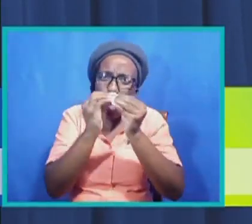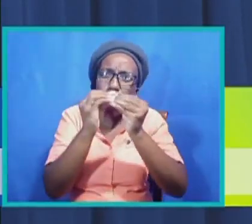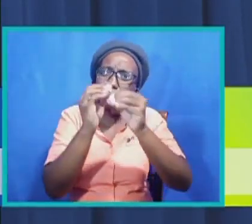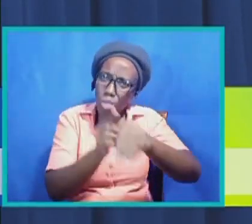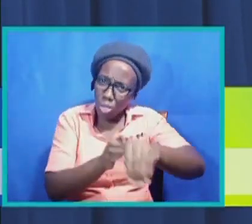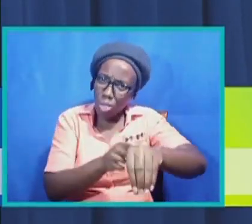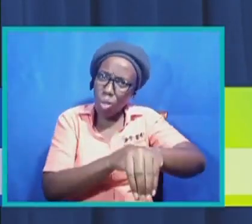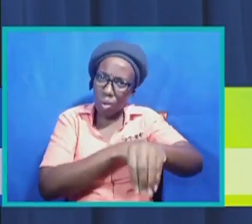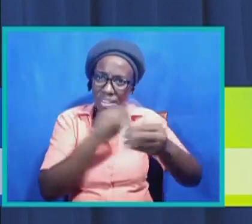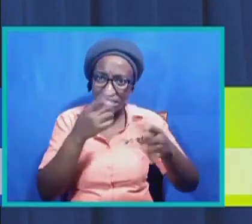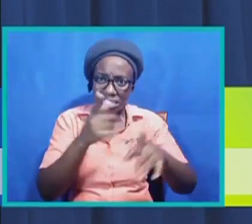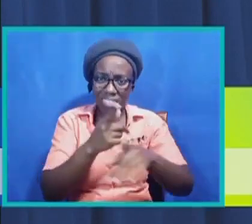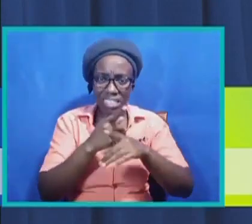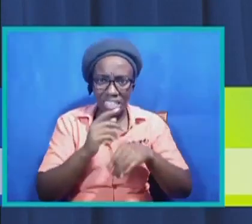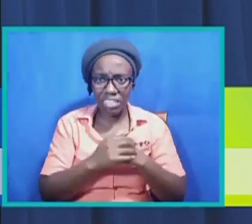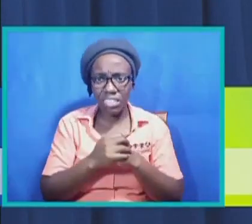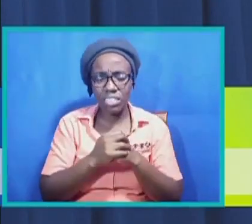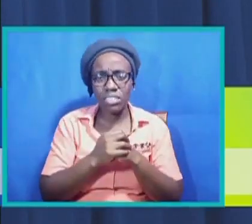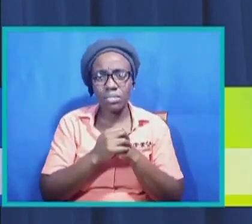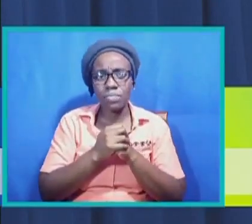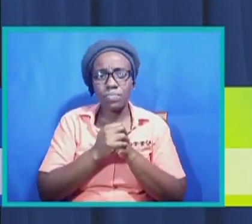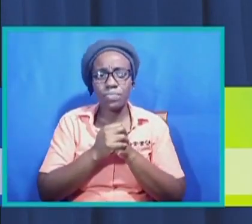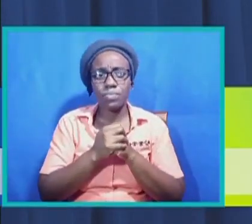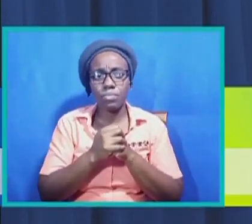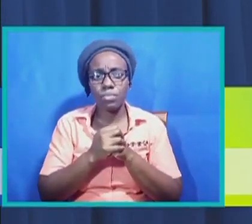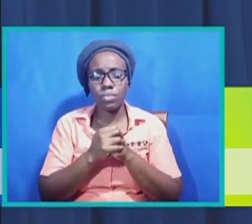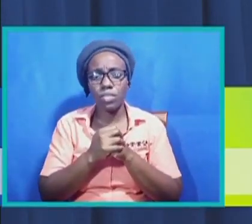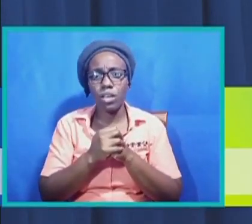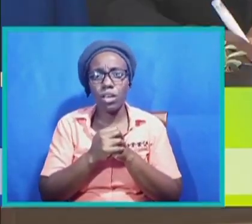schools system that all students should master.